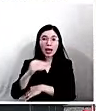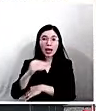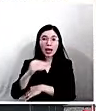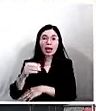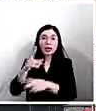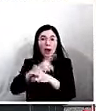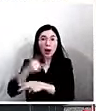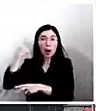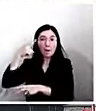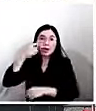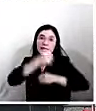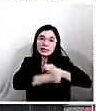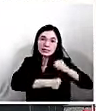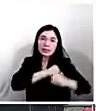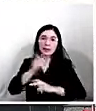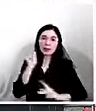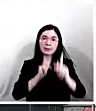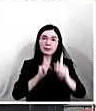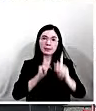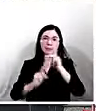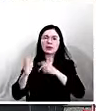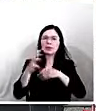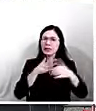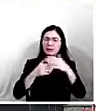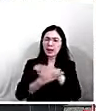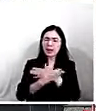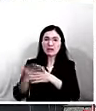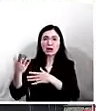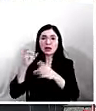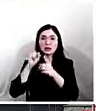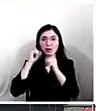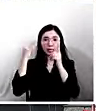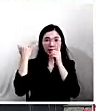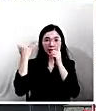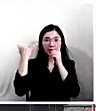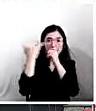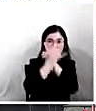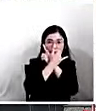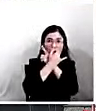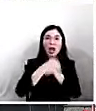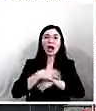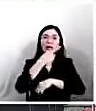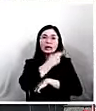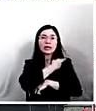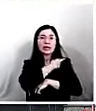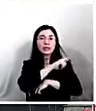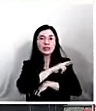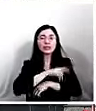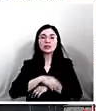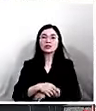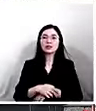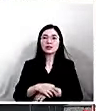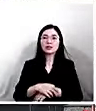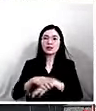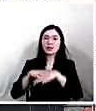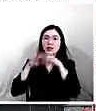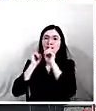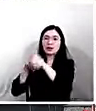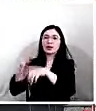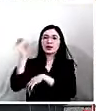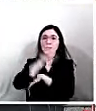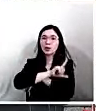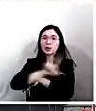people, regardless of their status, race, or religion. Let us pray to the Lord.